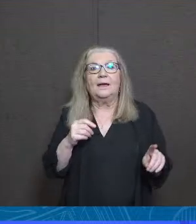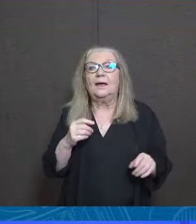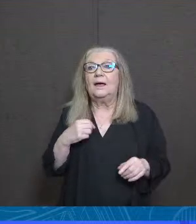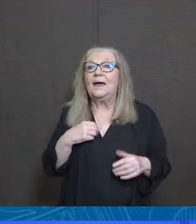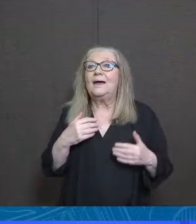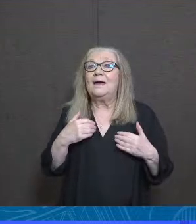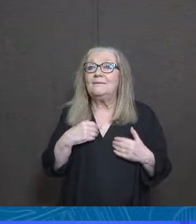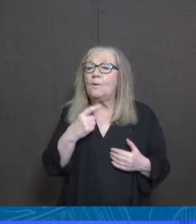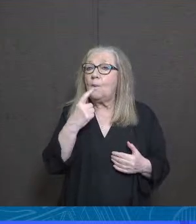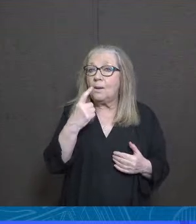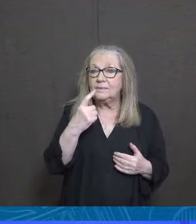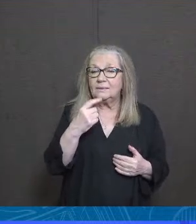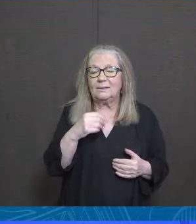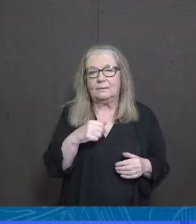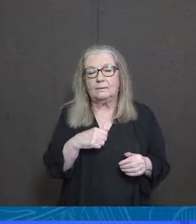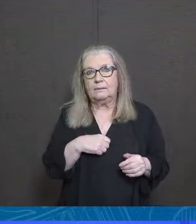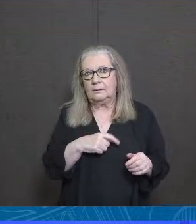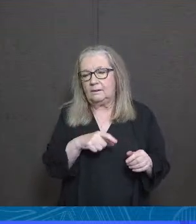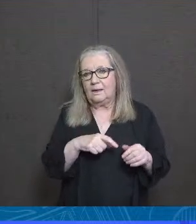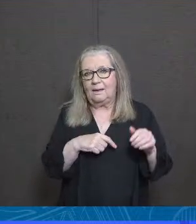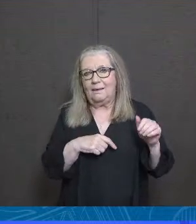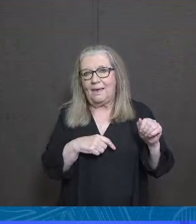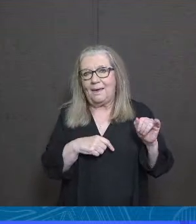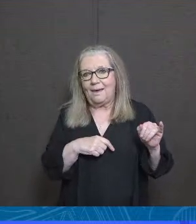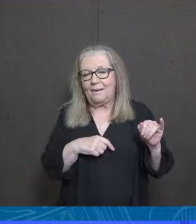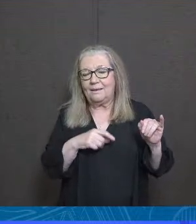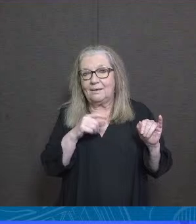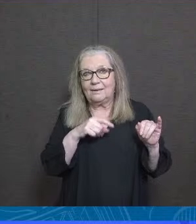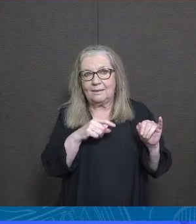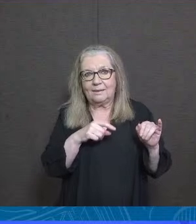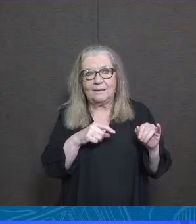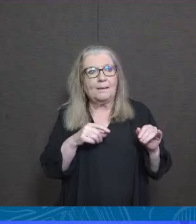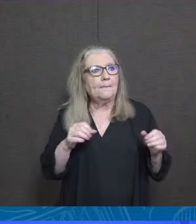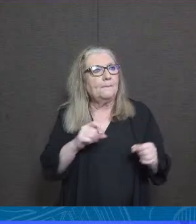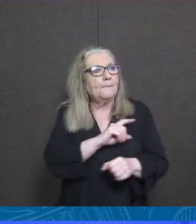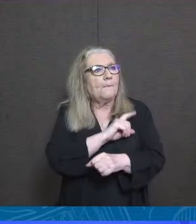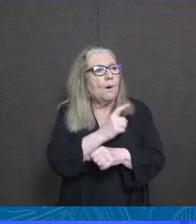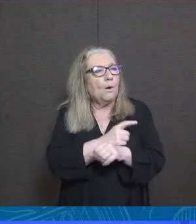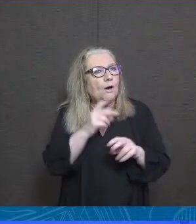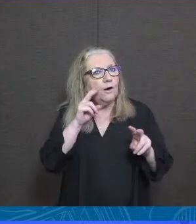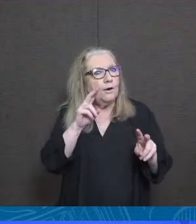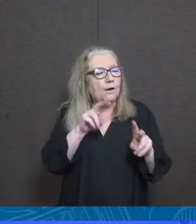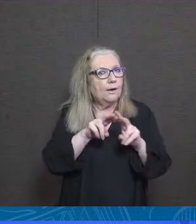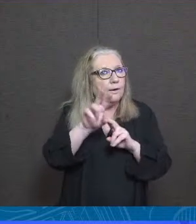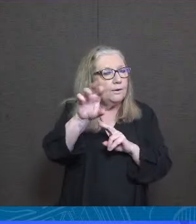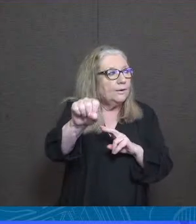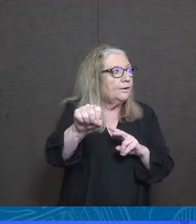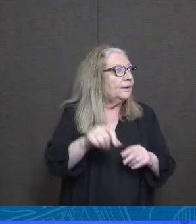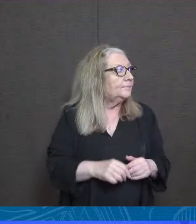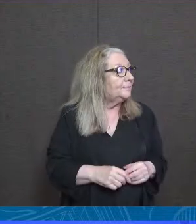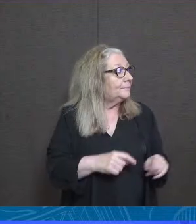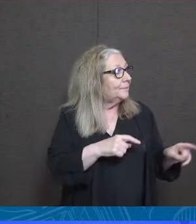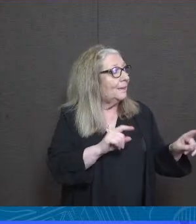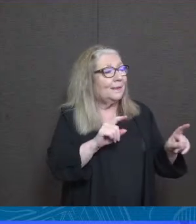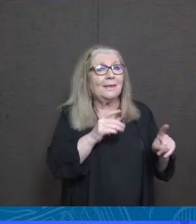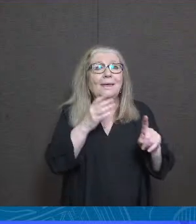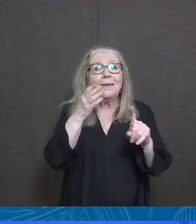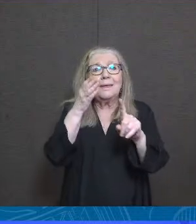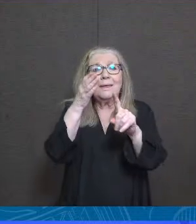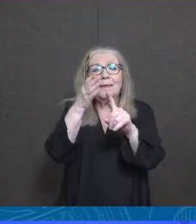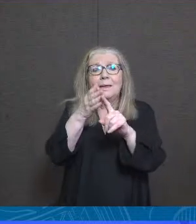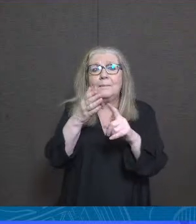or Artificial Intelligence-Powered Weather Forecasting for a Resilient Philippines. It aims to